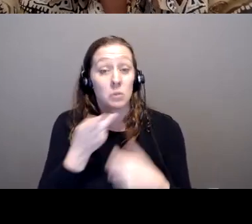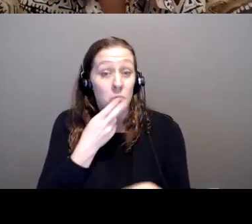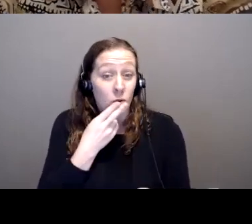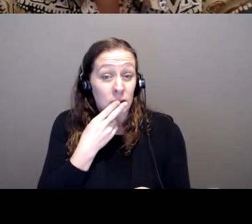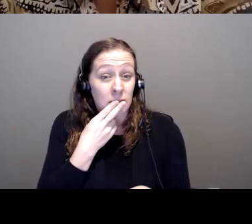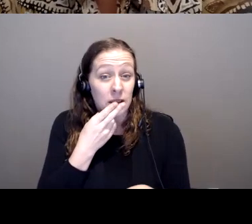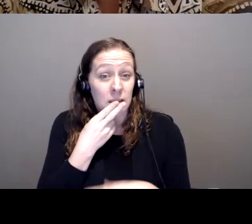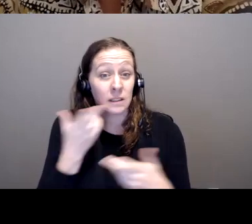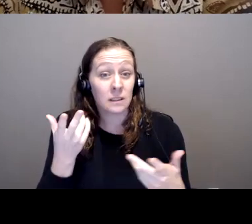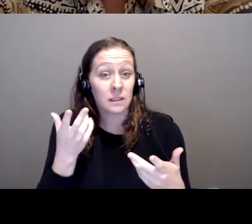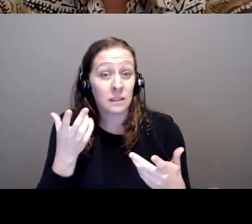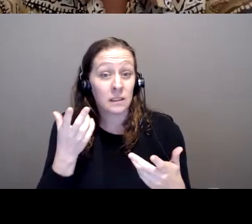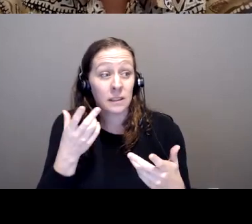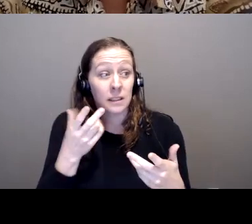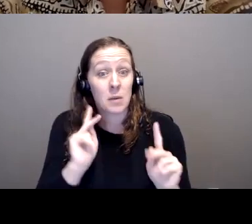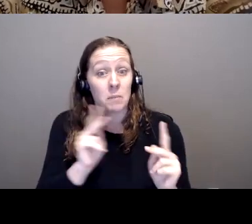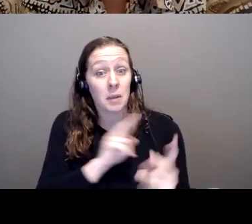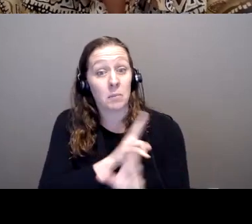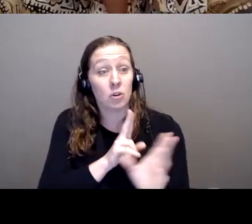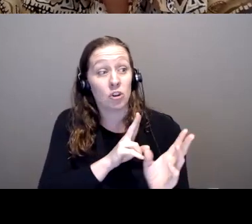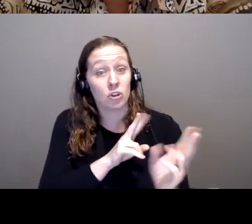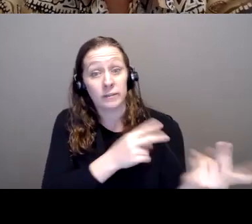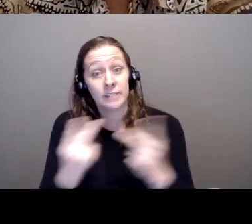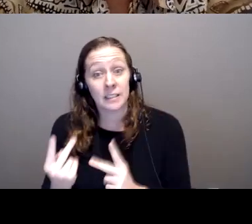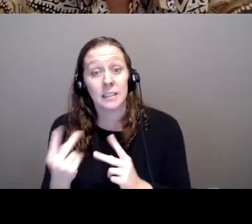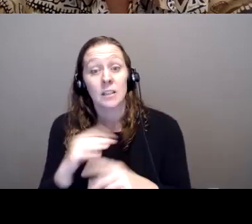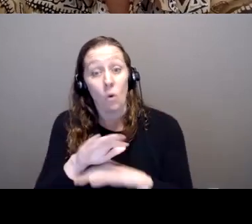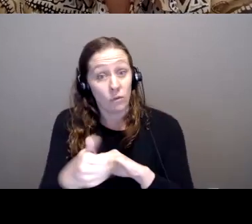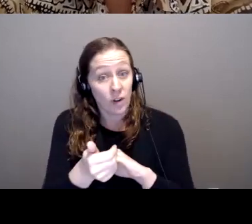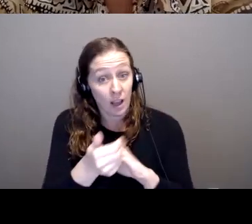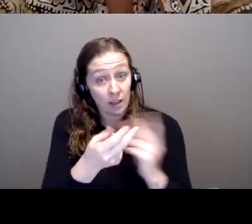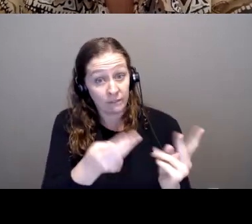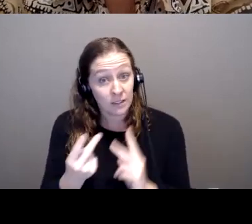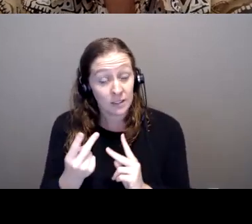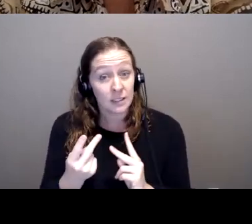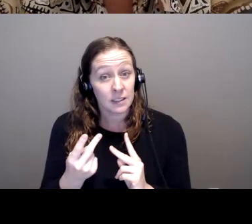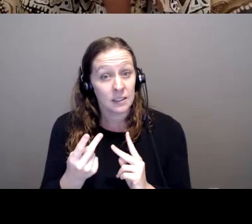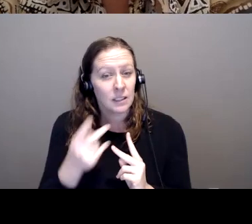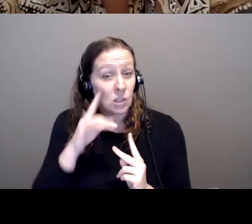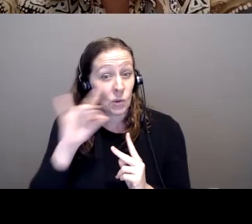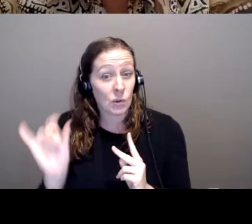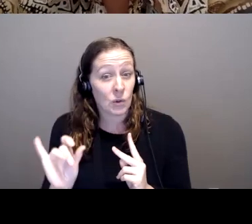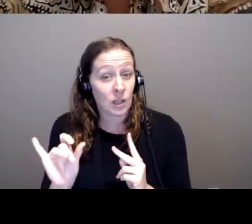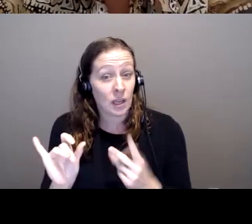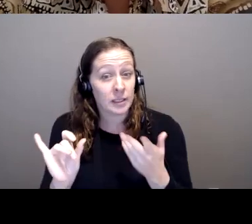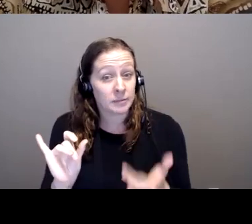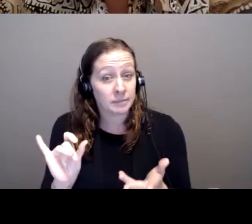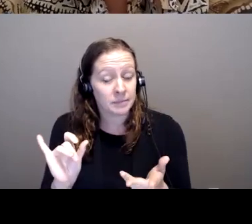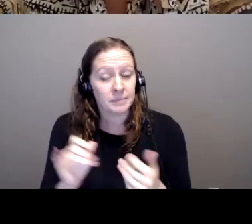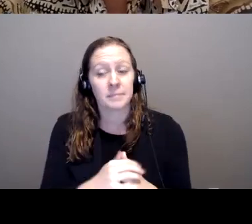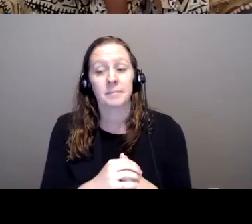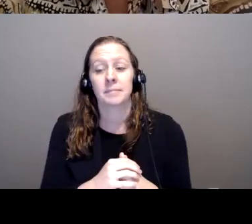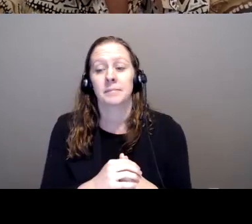smoking, about guests, if there's overnight guests, then what does that look like?